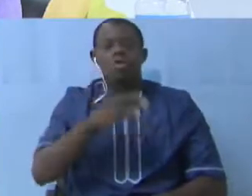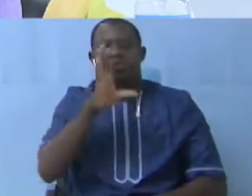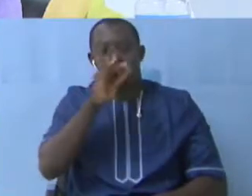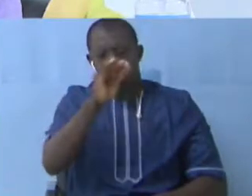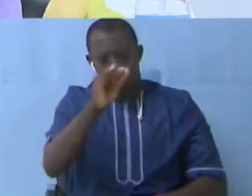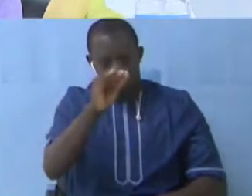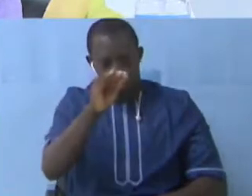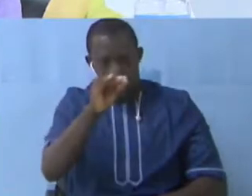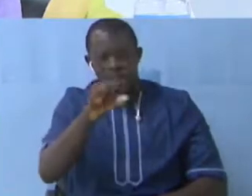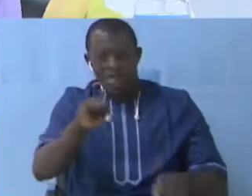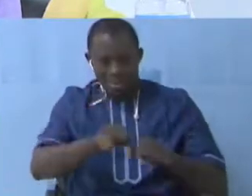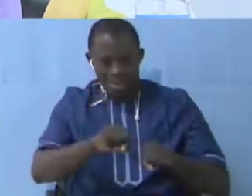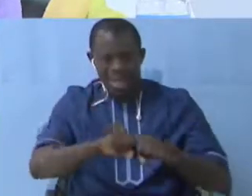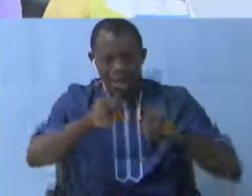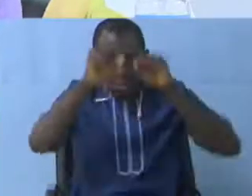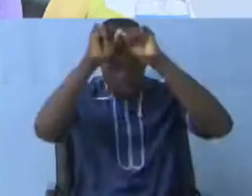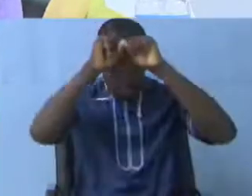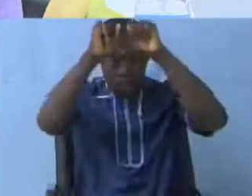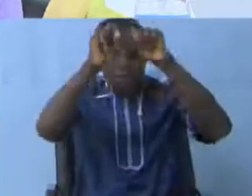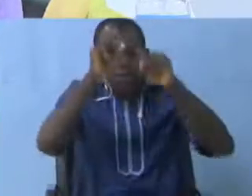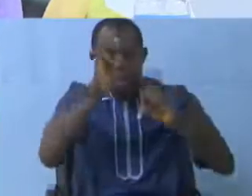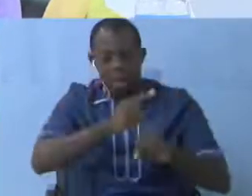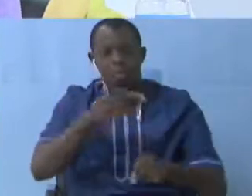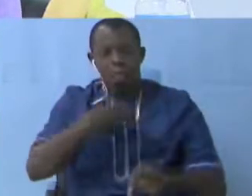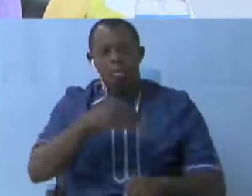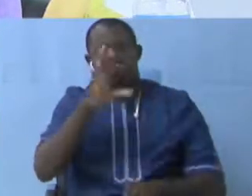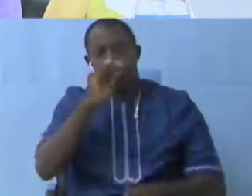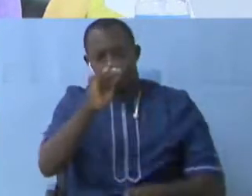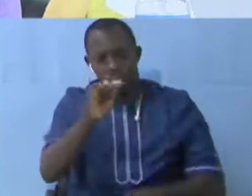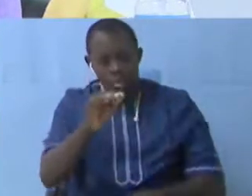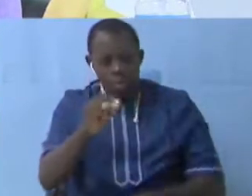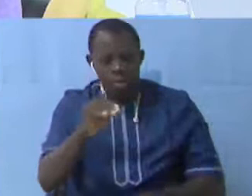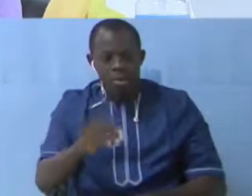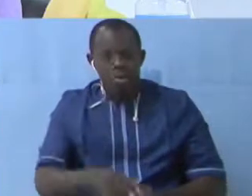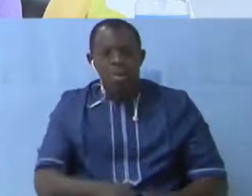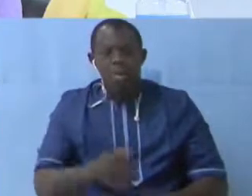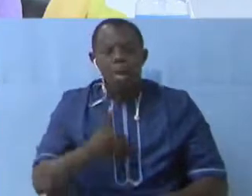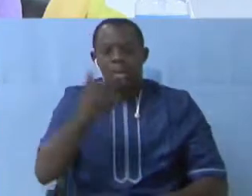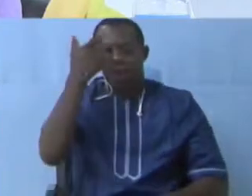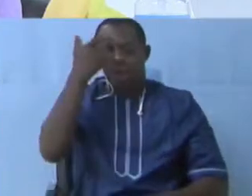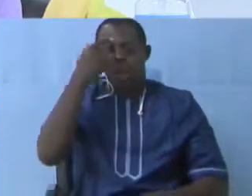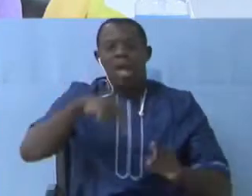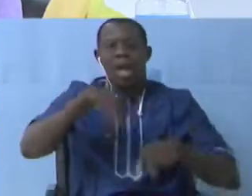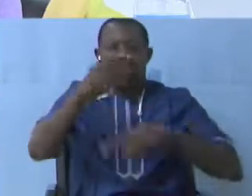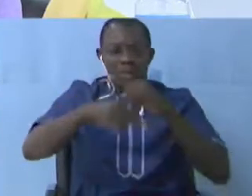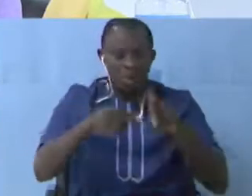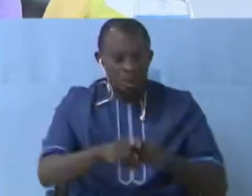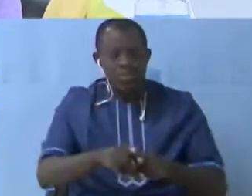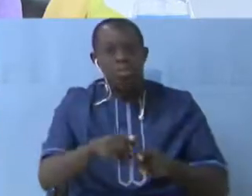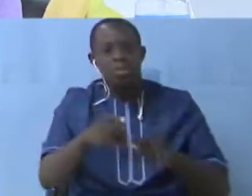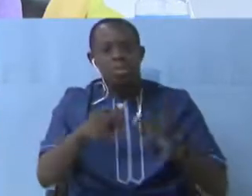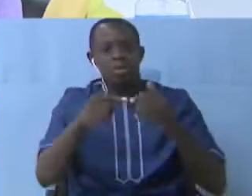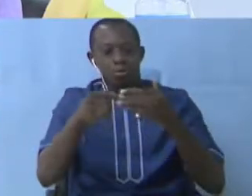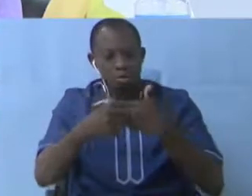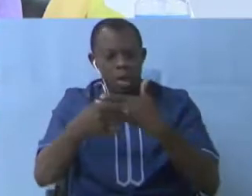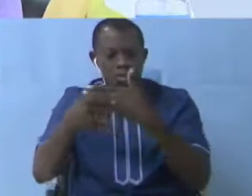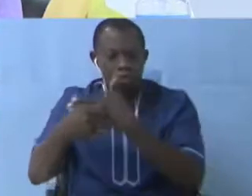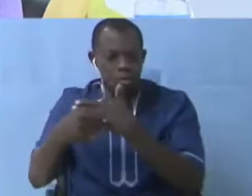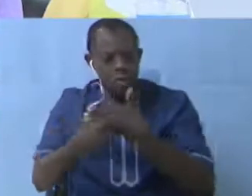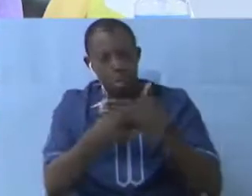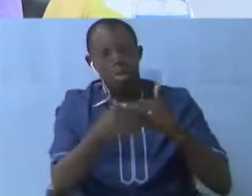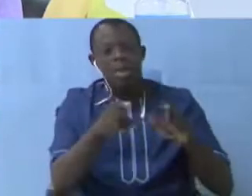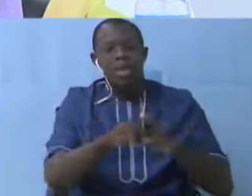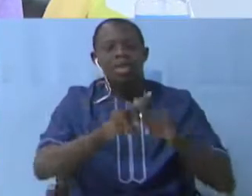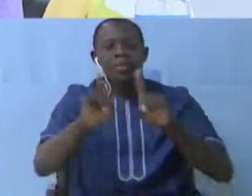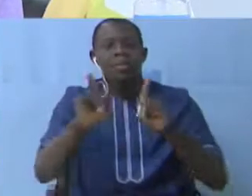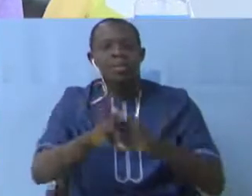jamono boobu nag ci la nguuri Sénégal jël yéene nag pour wax. I guess after quick consultation with the chair, then Ellen